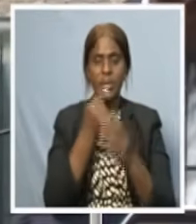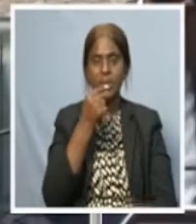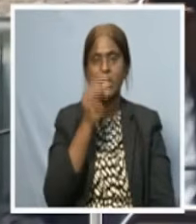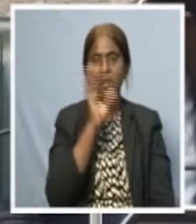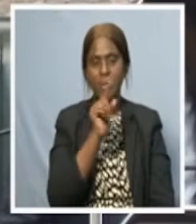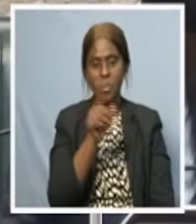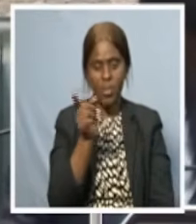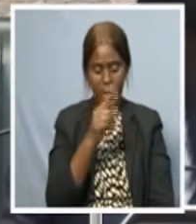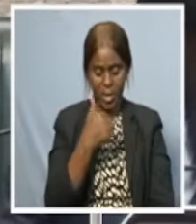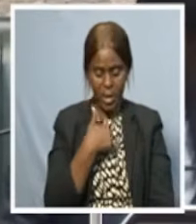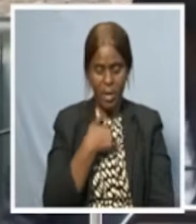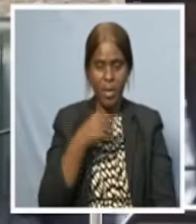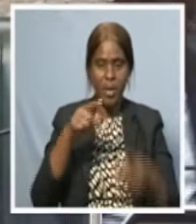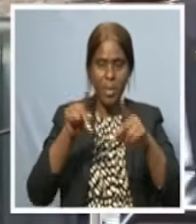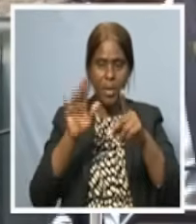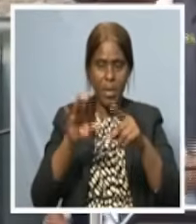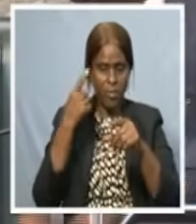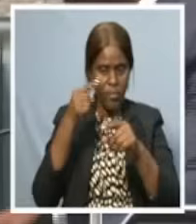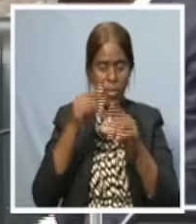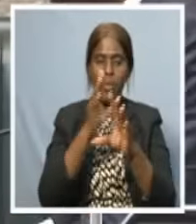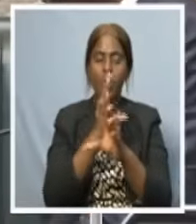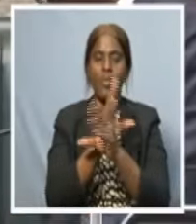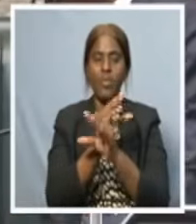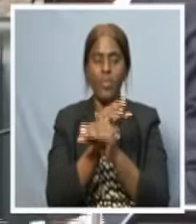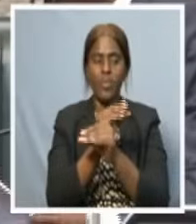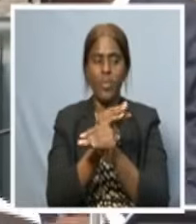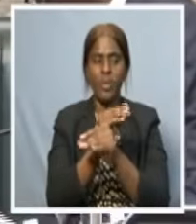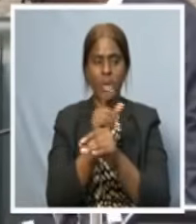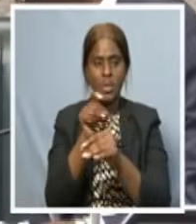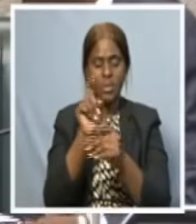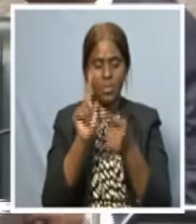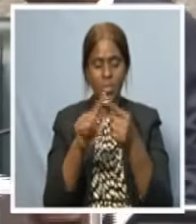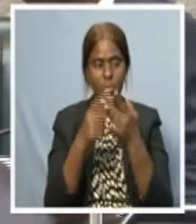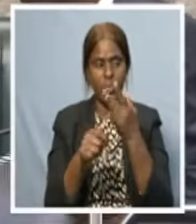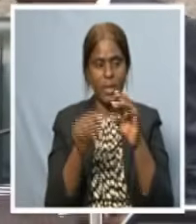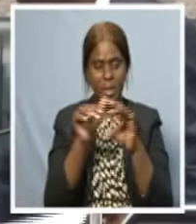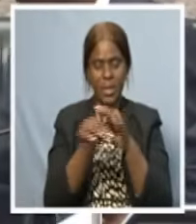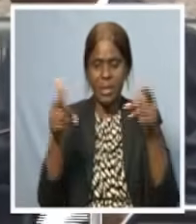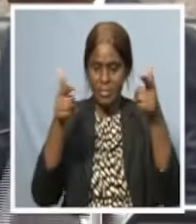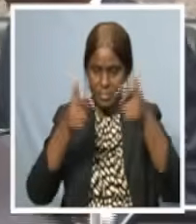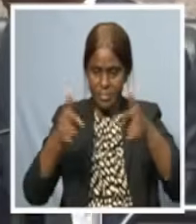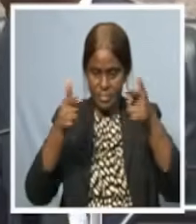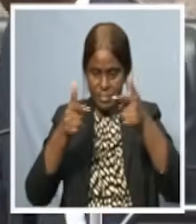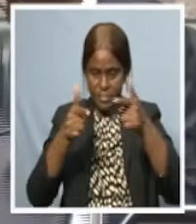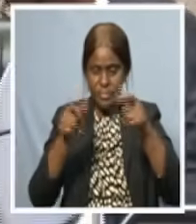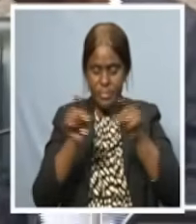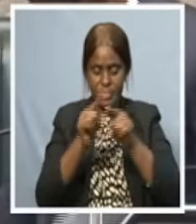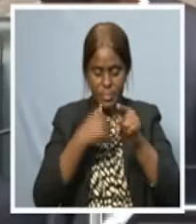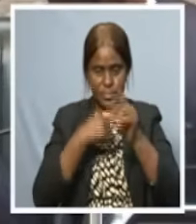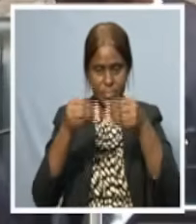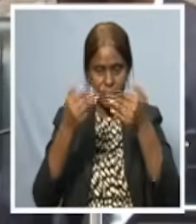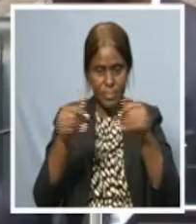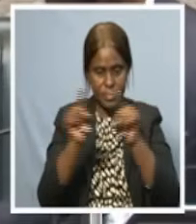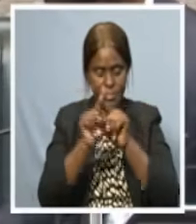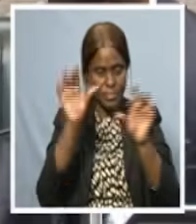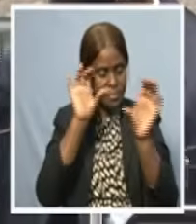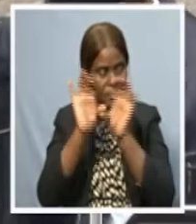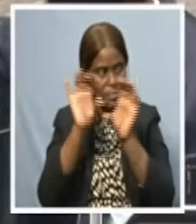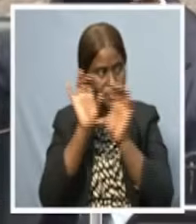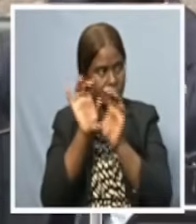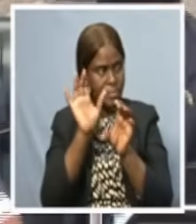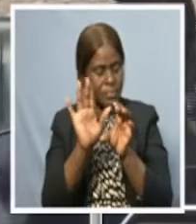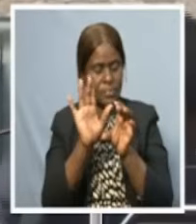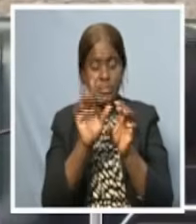say, when you have gotten permission for virtual, you need to be on camera. And it has given